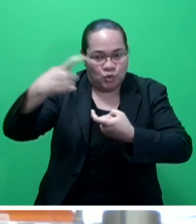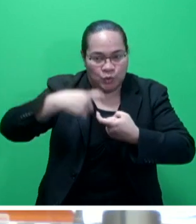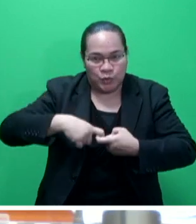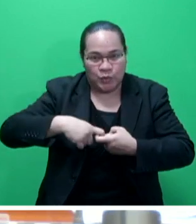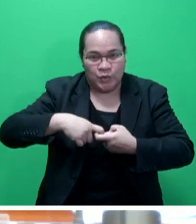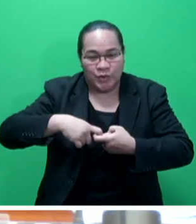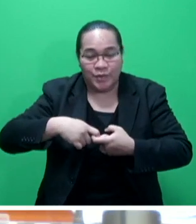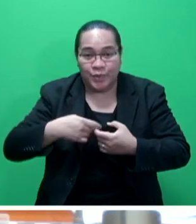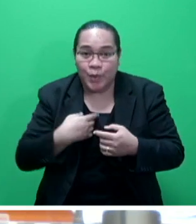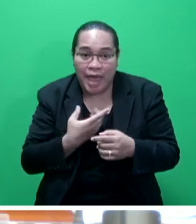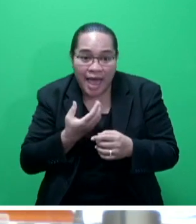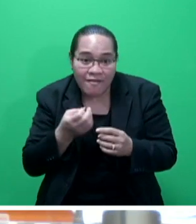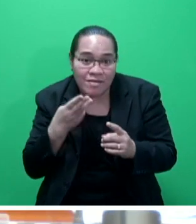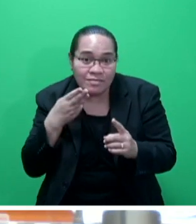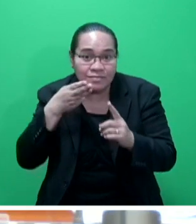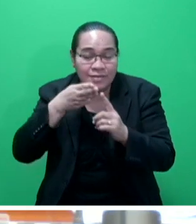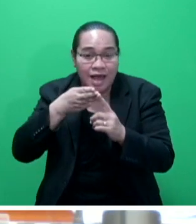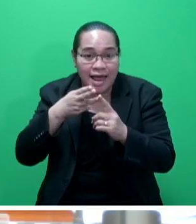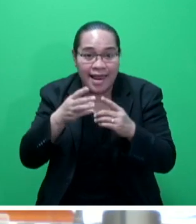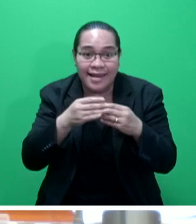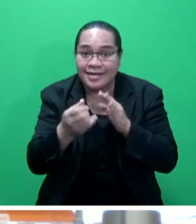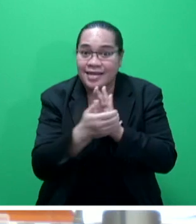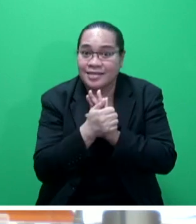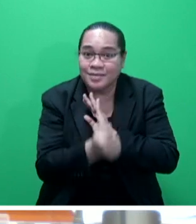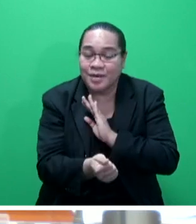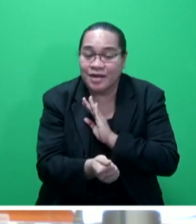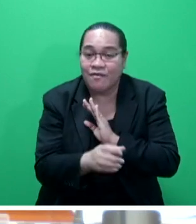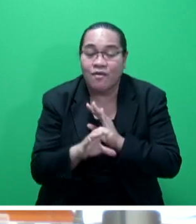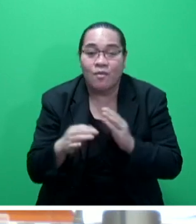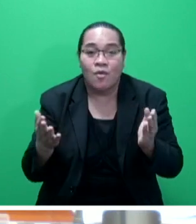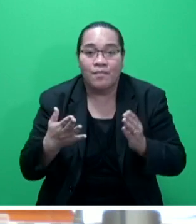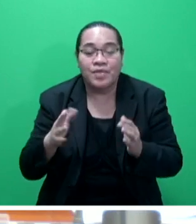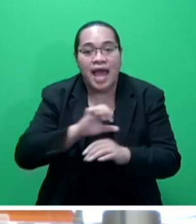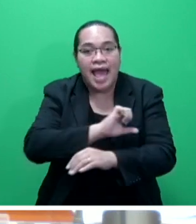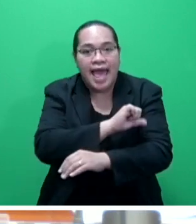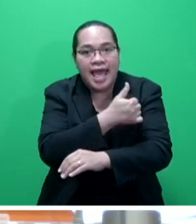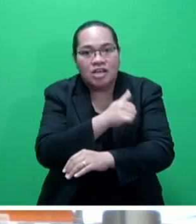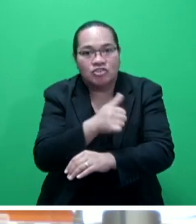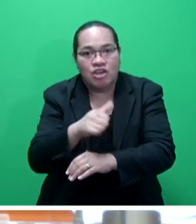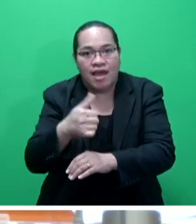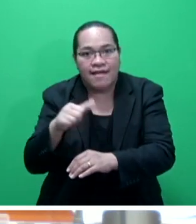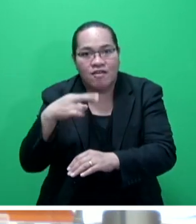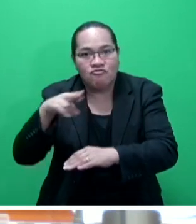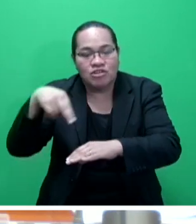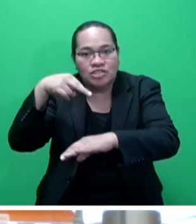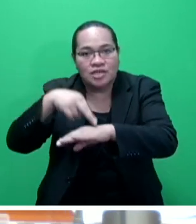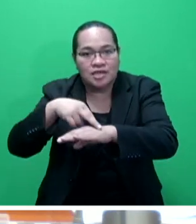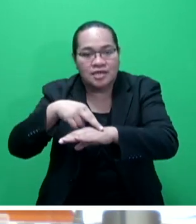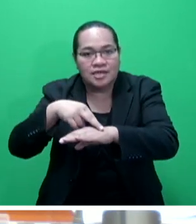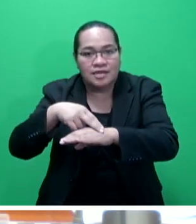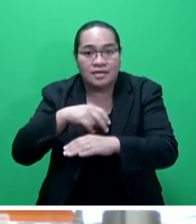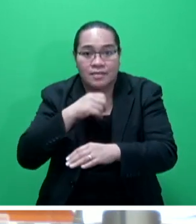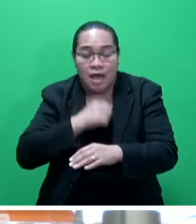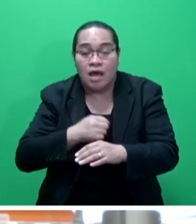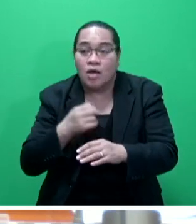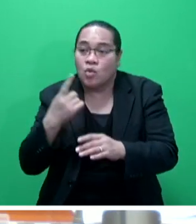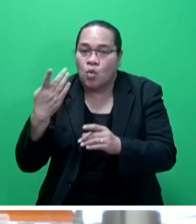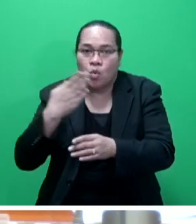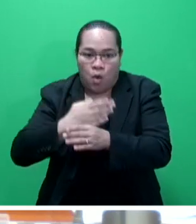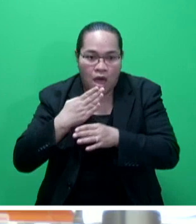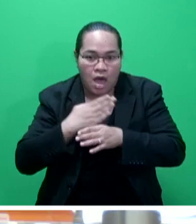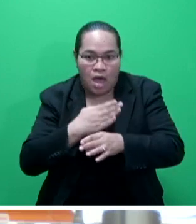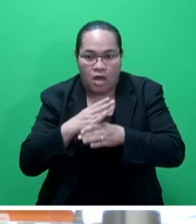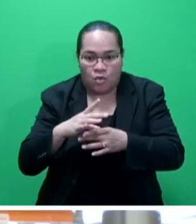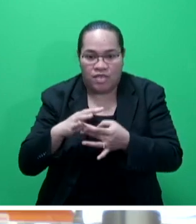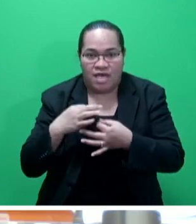key leading experts from the Asian region, Mr. Fernando, who has been working with us, in fact, over the